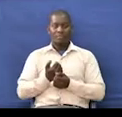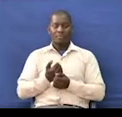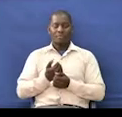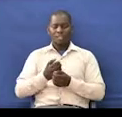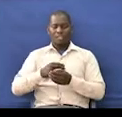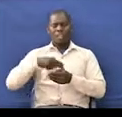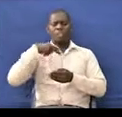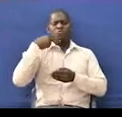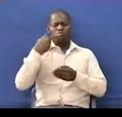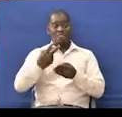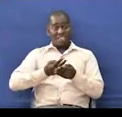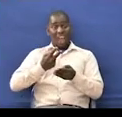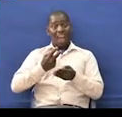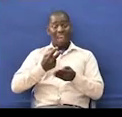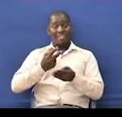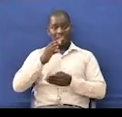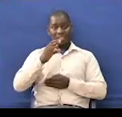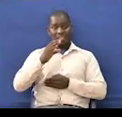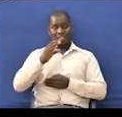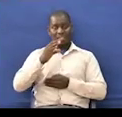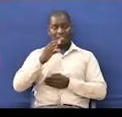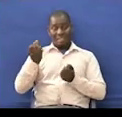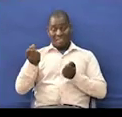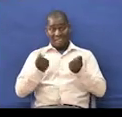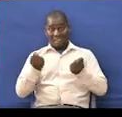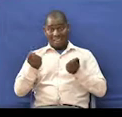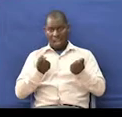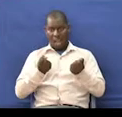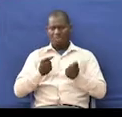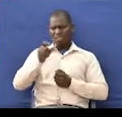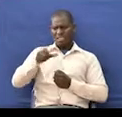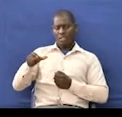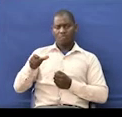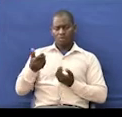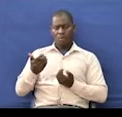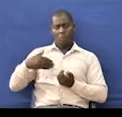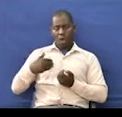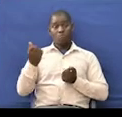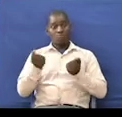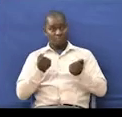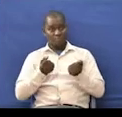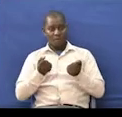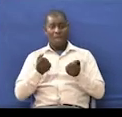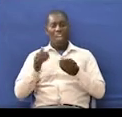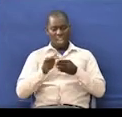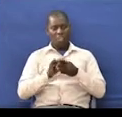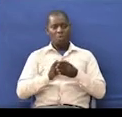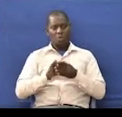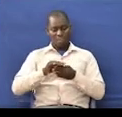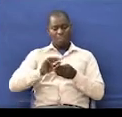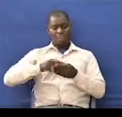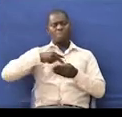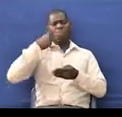turn a car steering. I think every one of us know the car. A driver, if he's driving, means upon to turn,